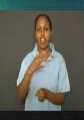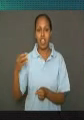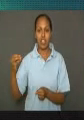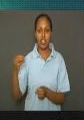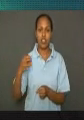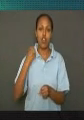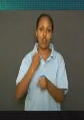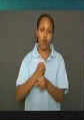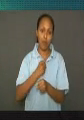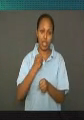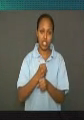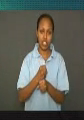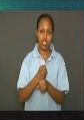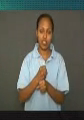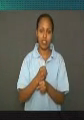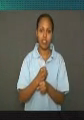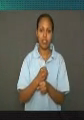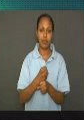AND operations,